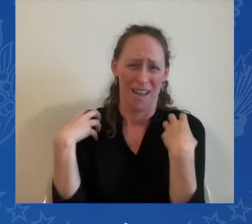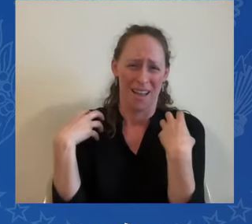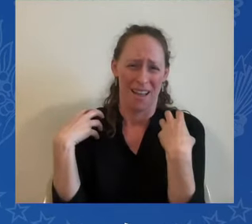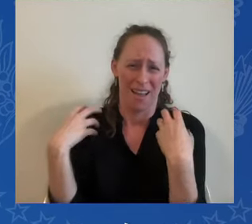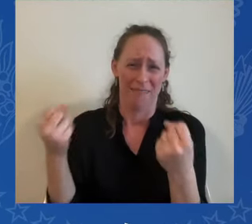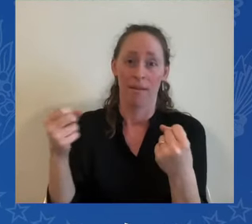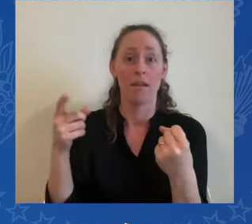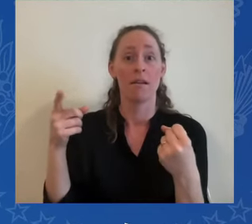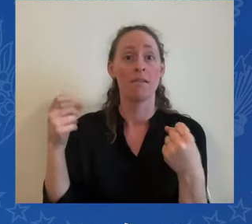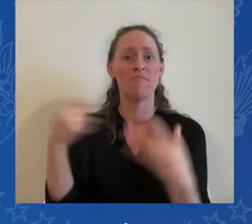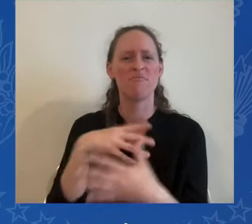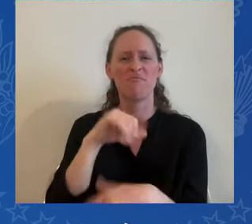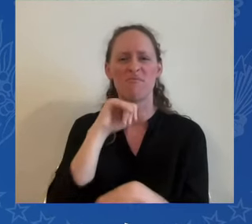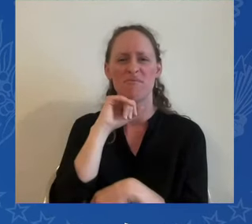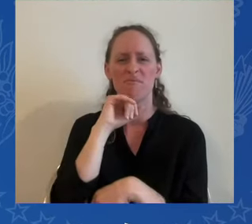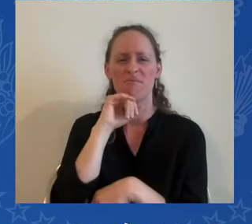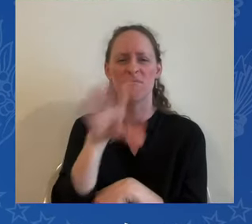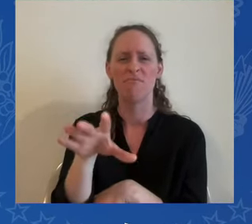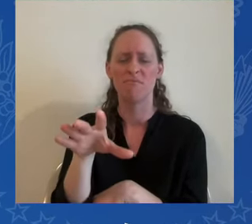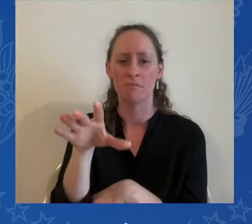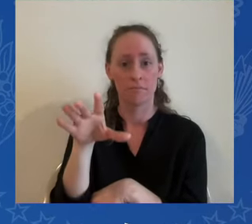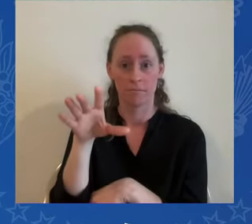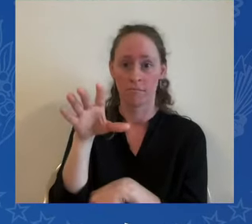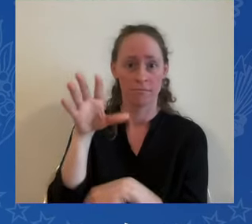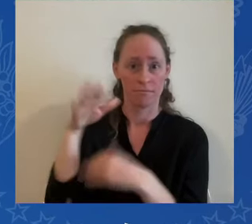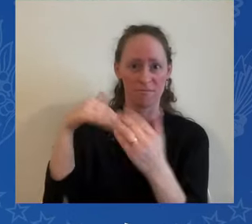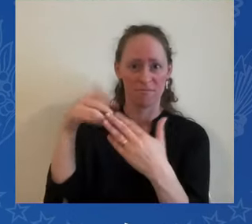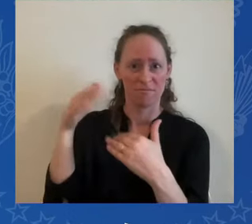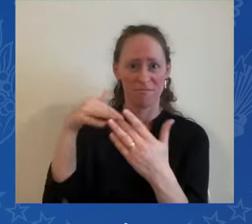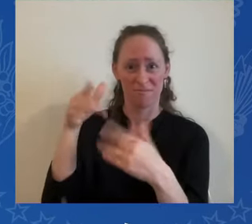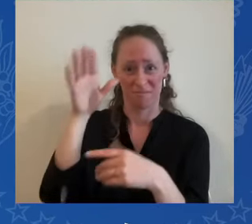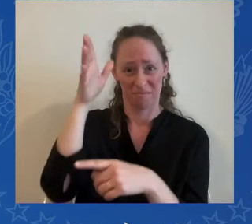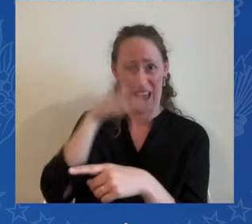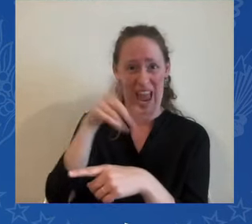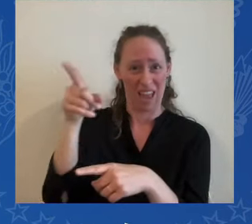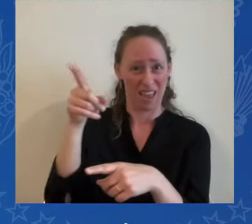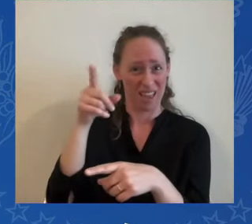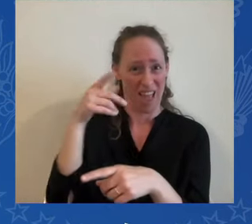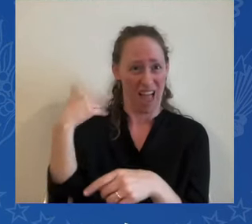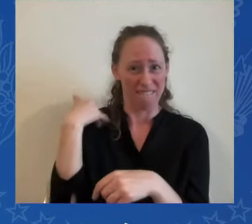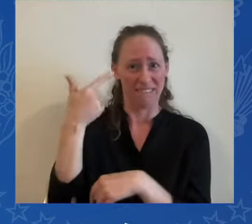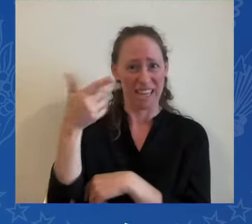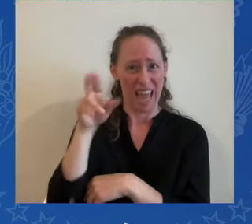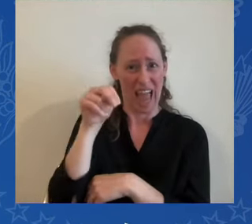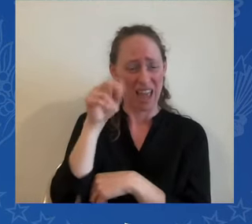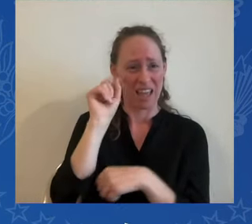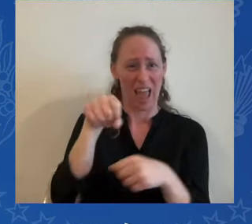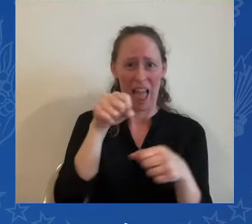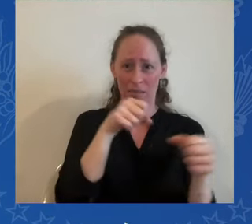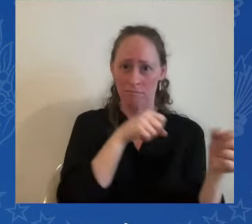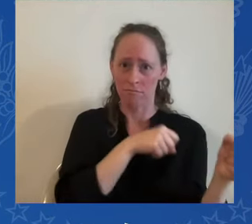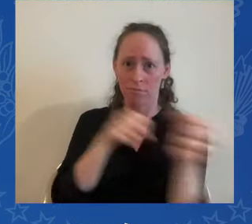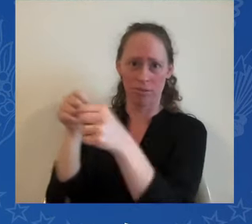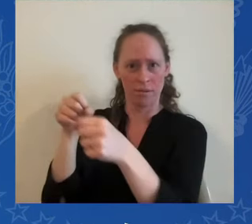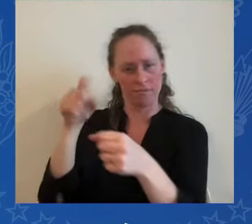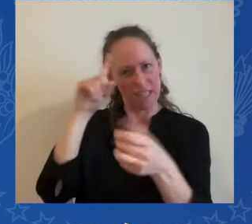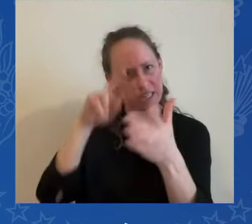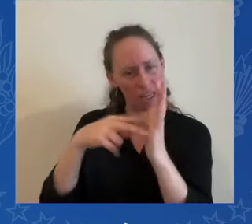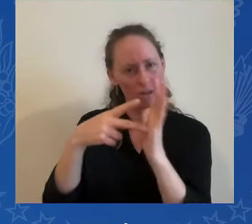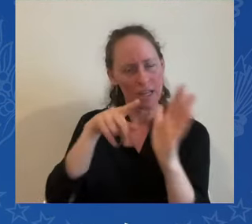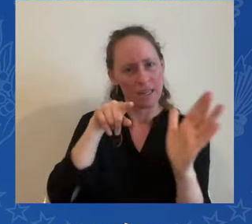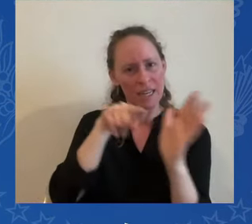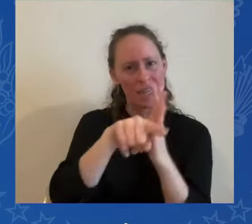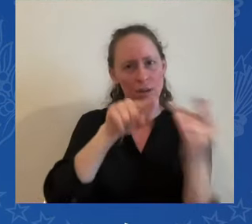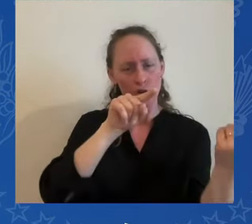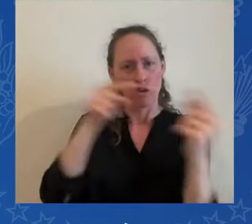rifle in a shopping mall who appeared intent on inflicting harm. Sergeant Simpo acted discreetly and decisively, placing